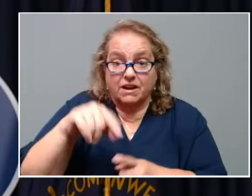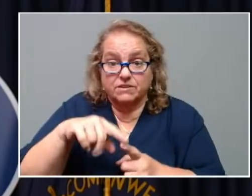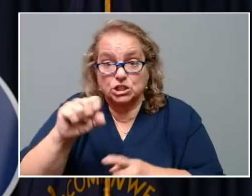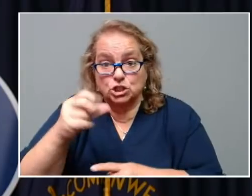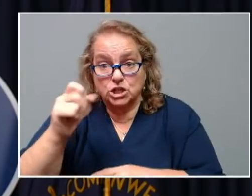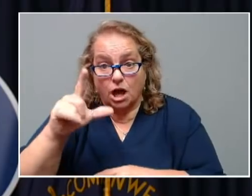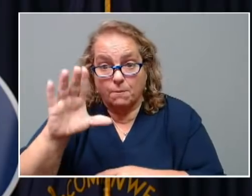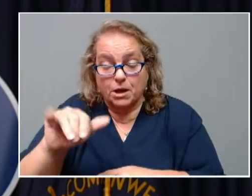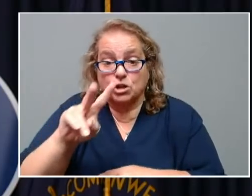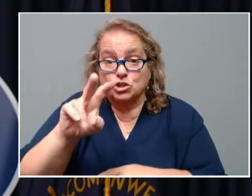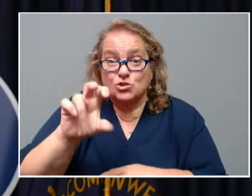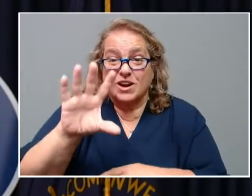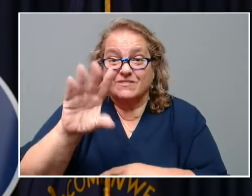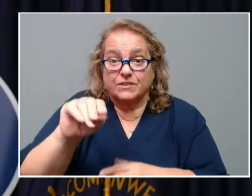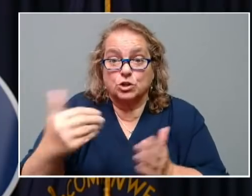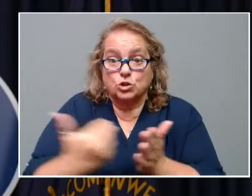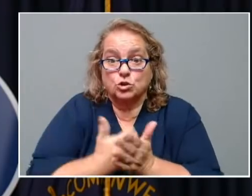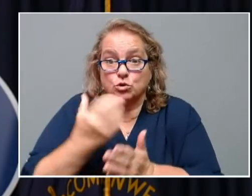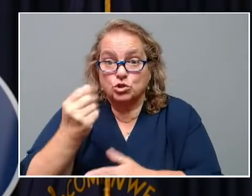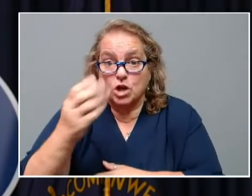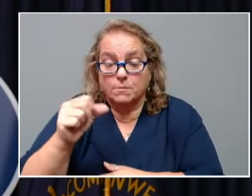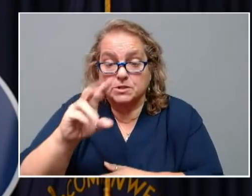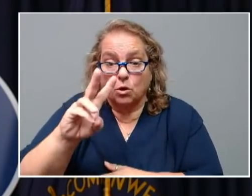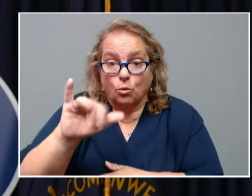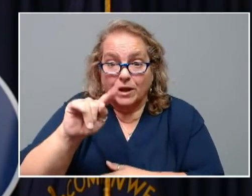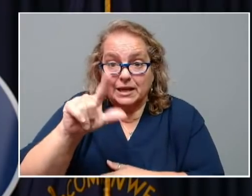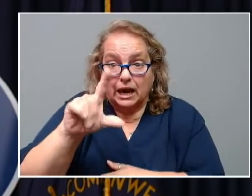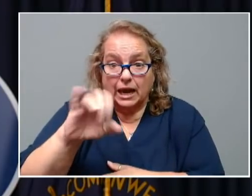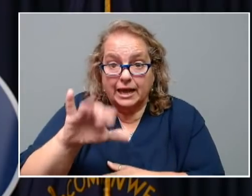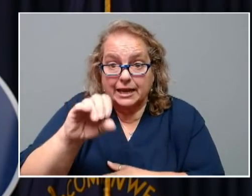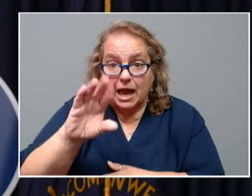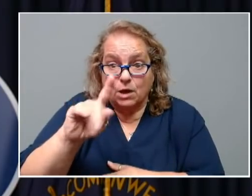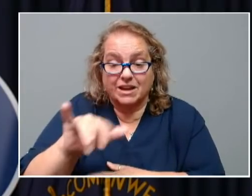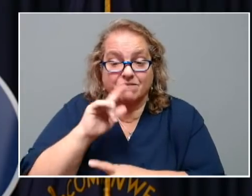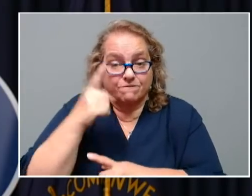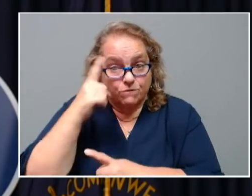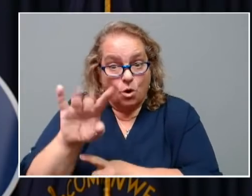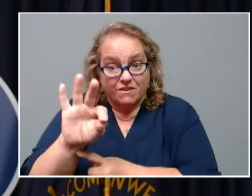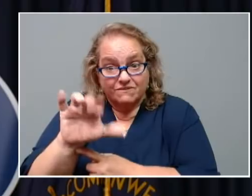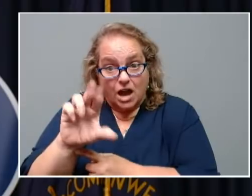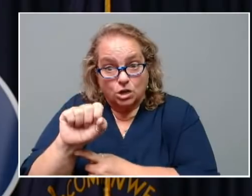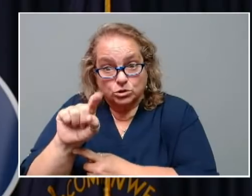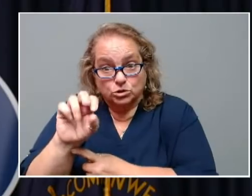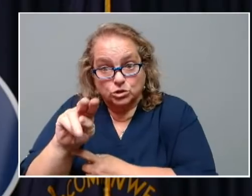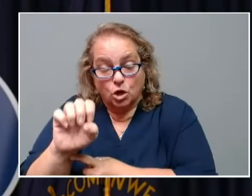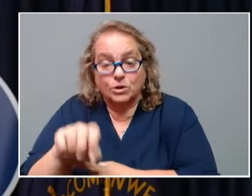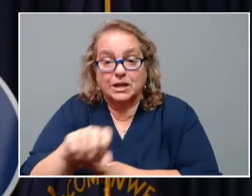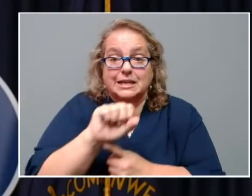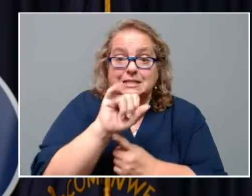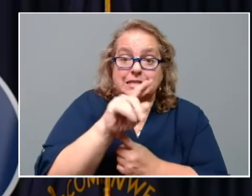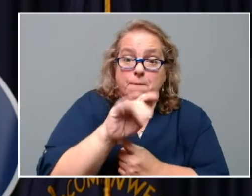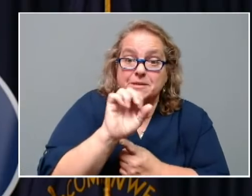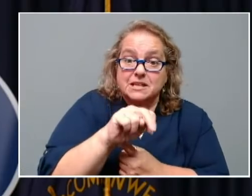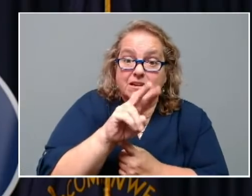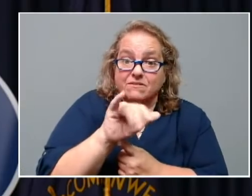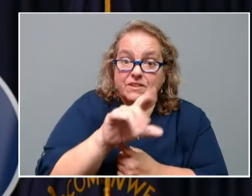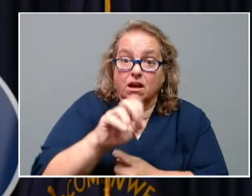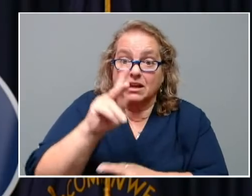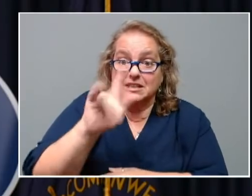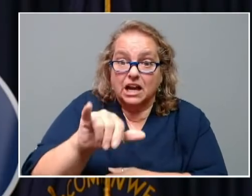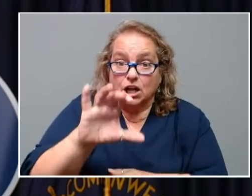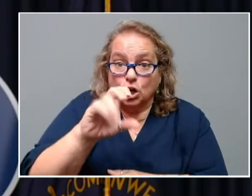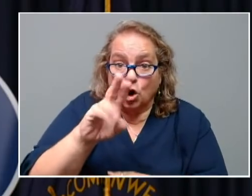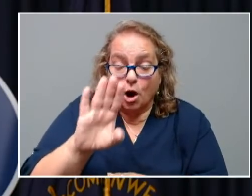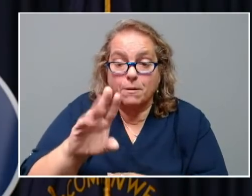Whitley County, thanks to Firestone. 700 jobs in Simpsonville, thanks to Kentuckiana Curb. Metalco, 60